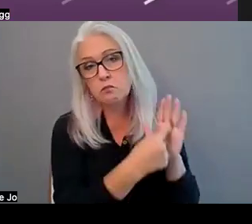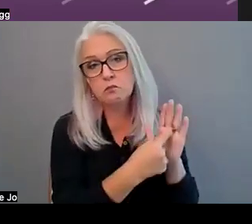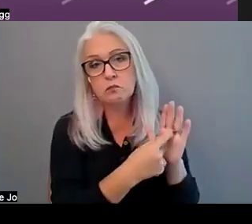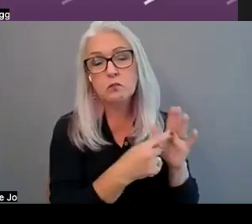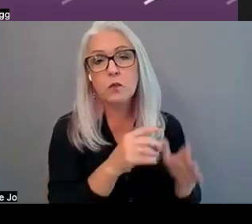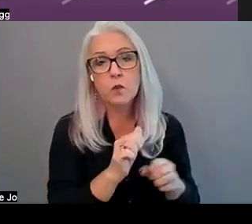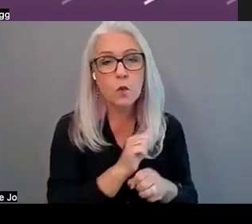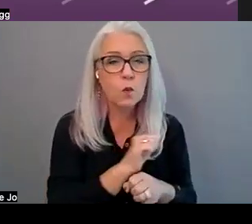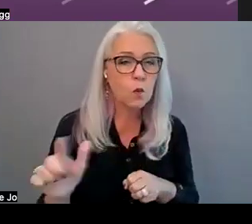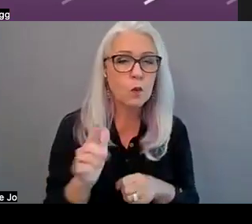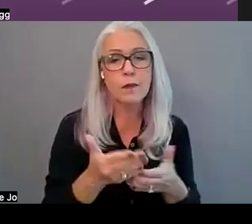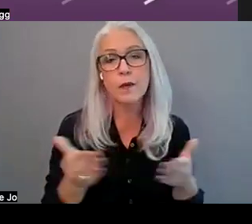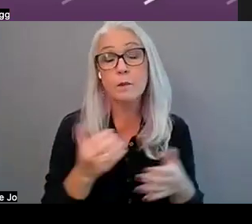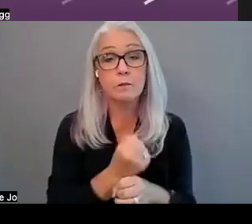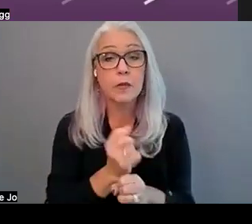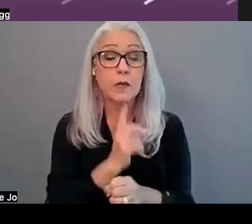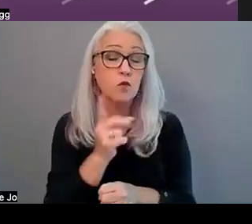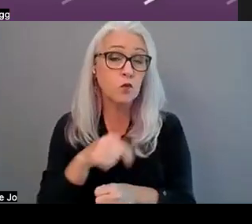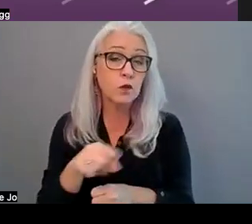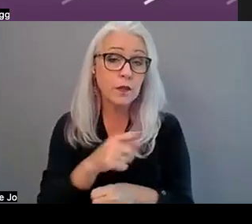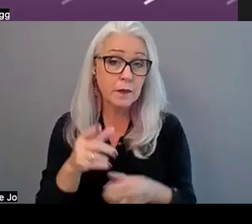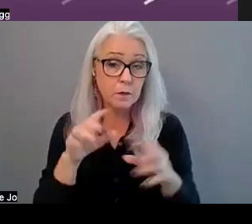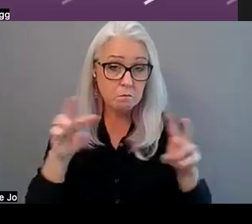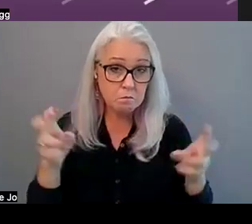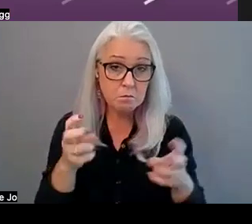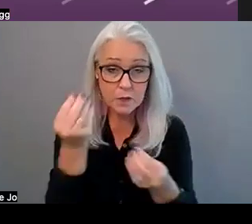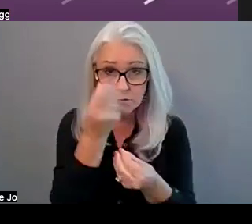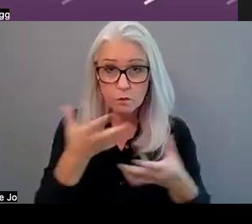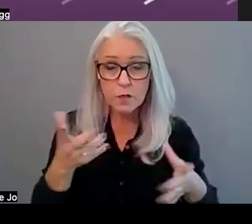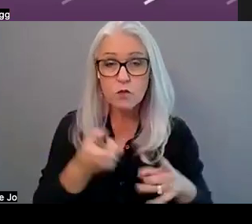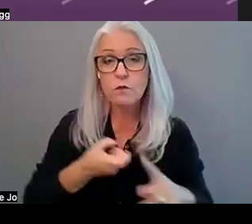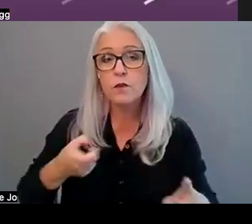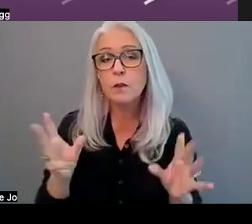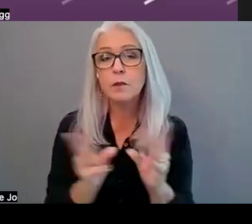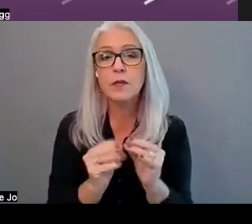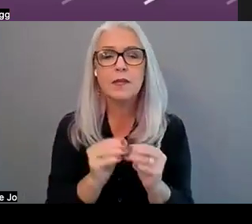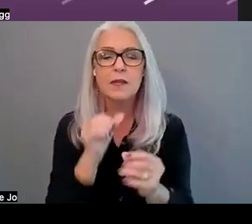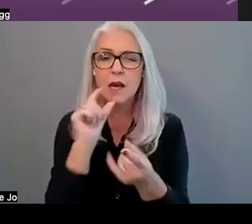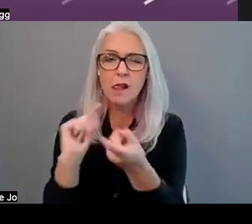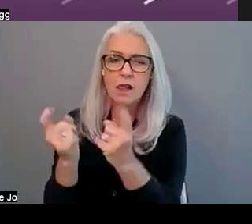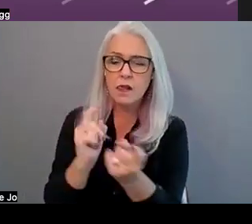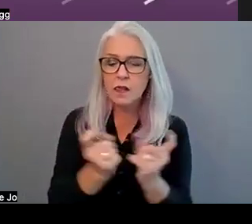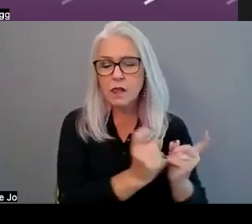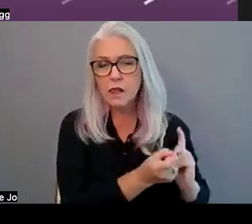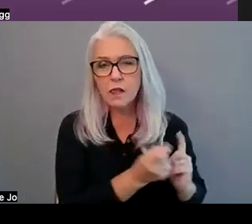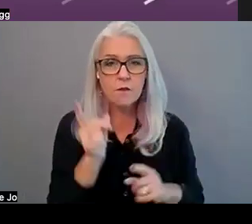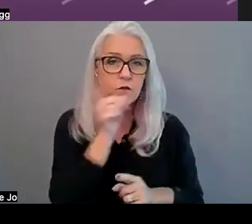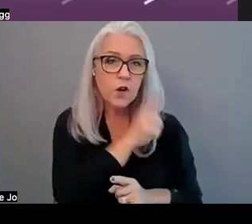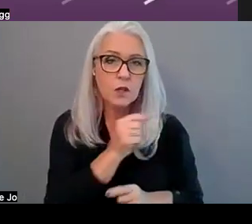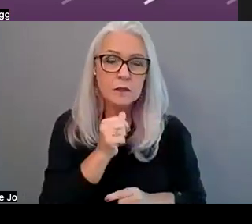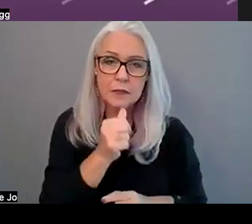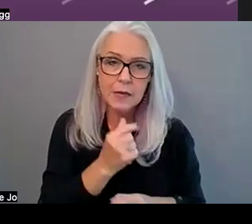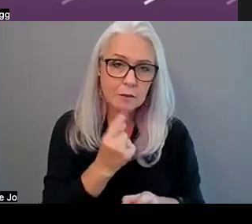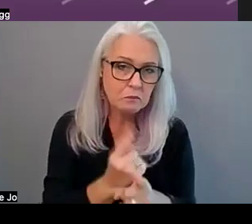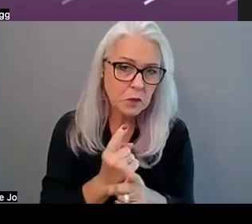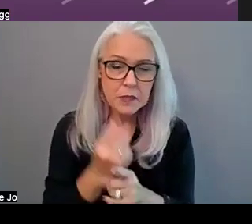to ensure that the content of the forum will not be manipulated in any way to create false or misleading impressions